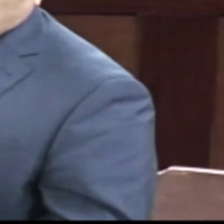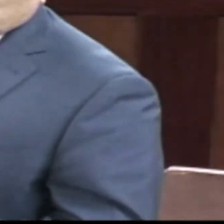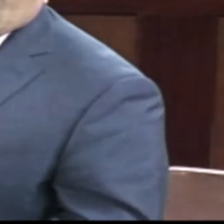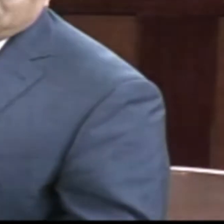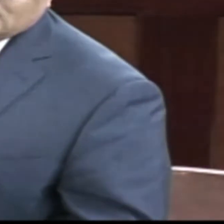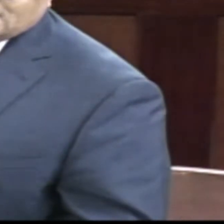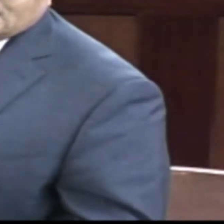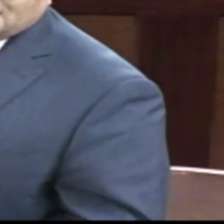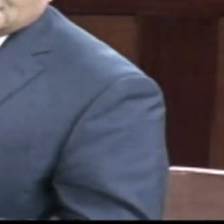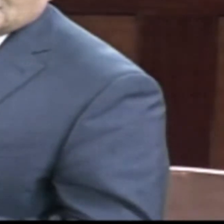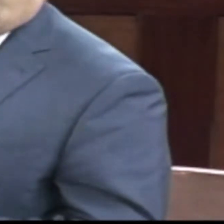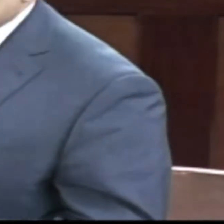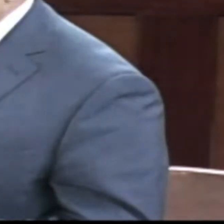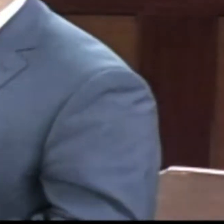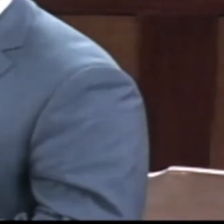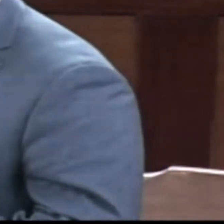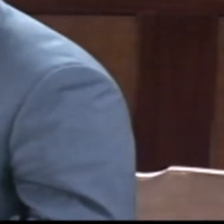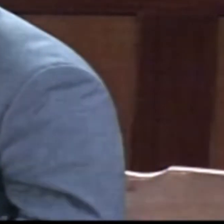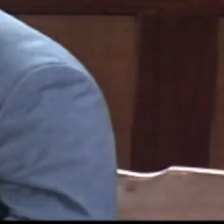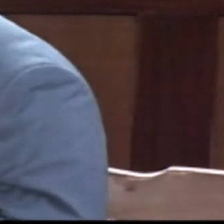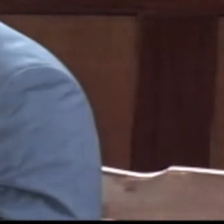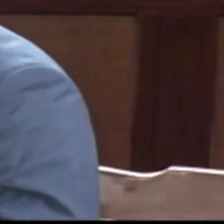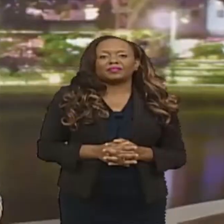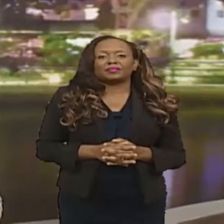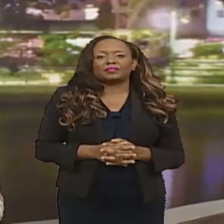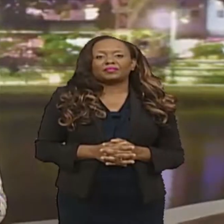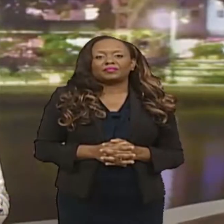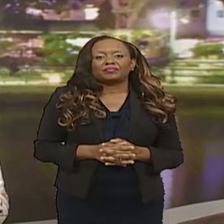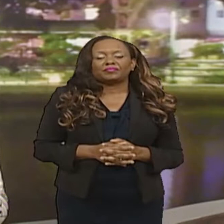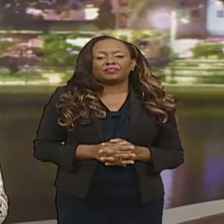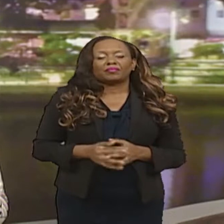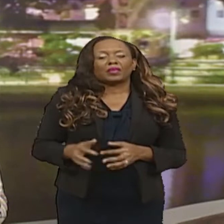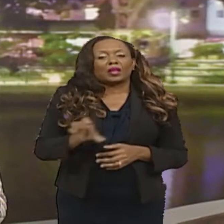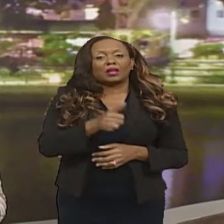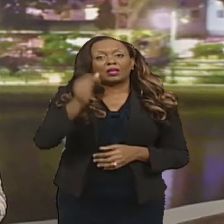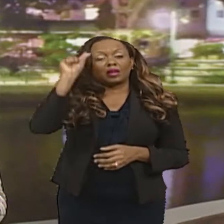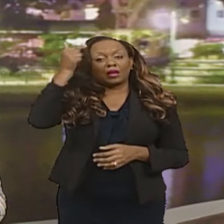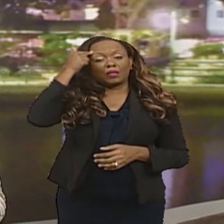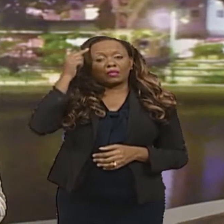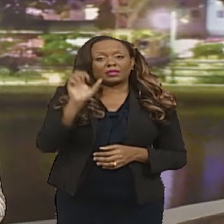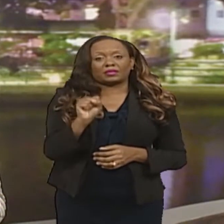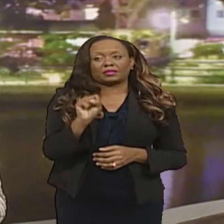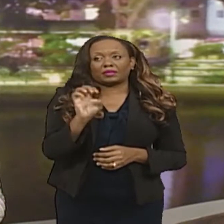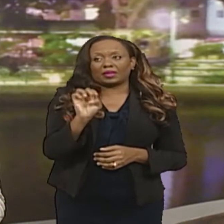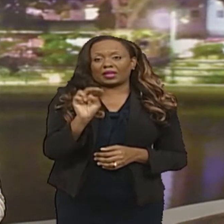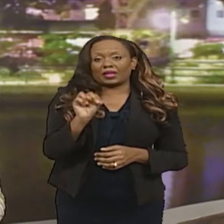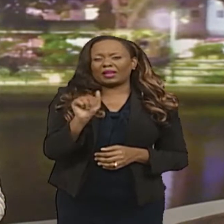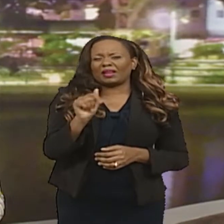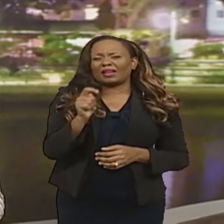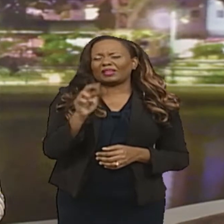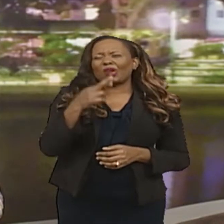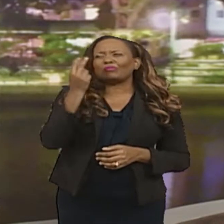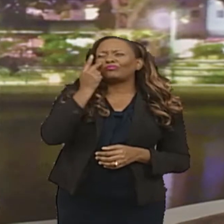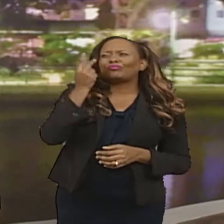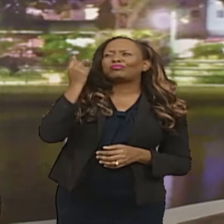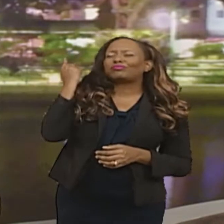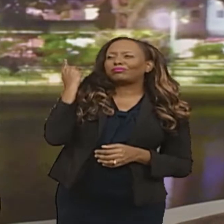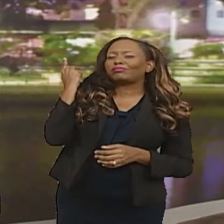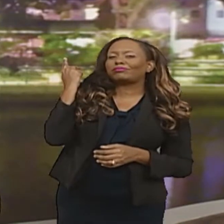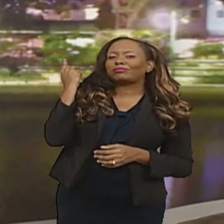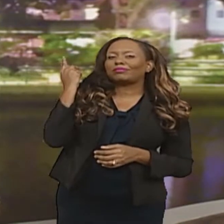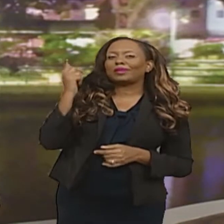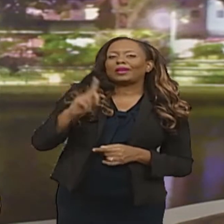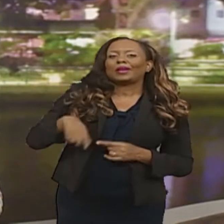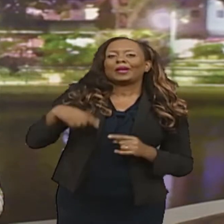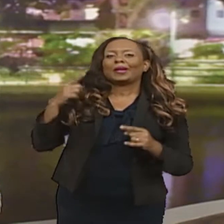about relevance to the matter being debated. Government Senator Rudy Grant reminisced on his time as a candidate for